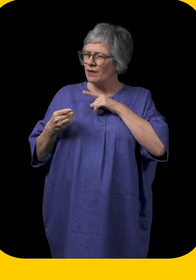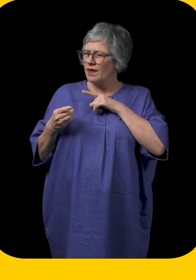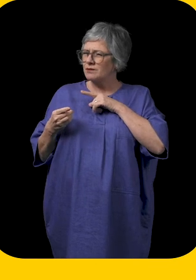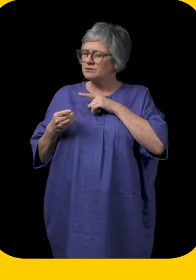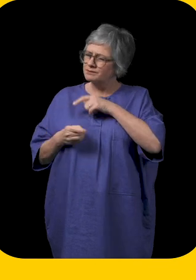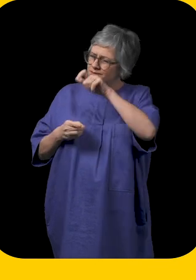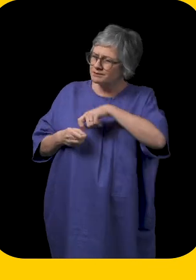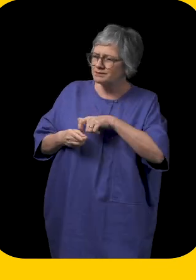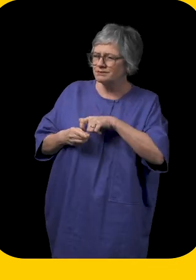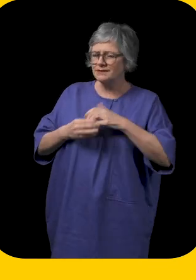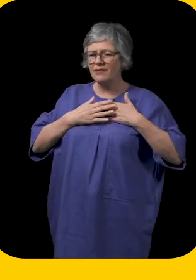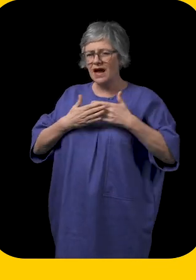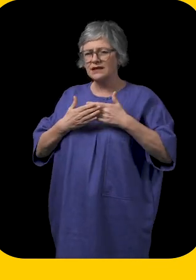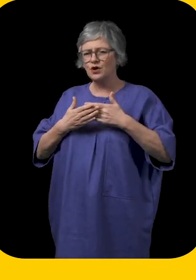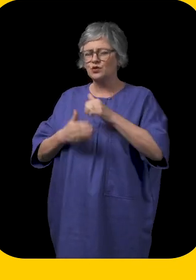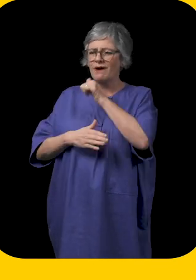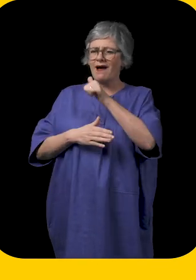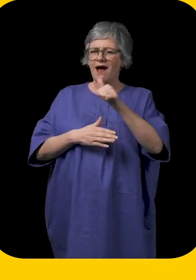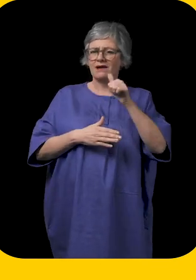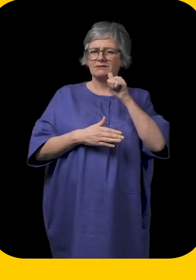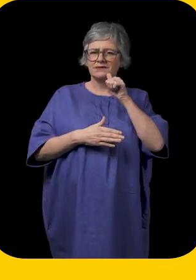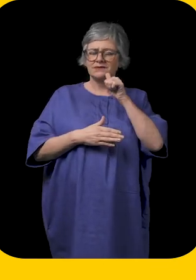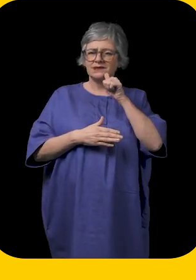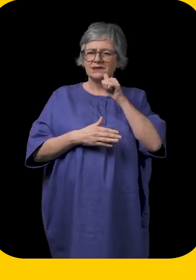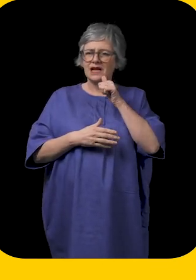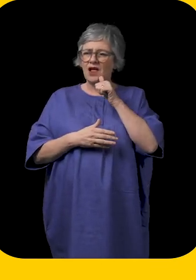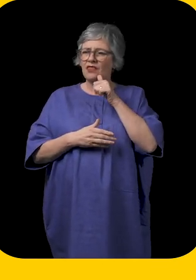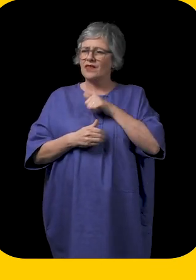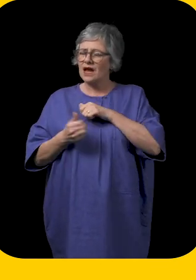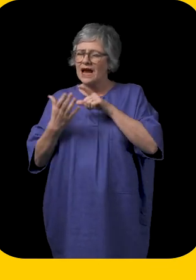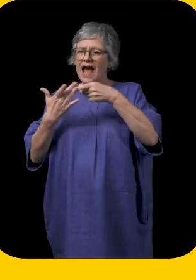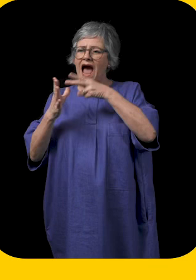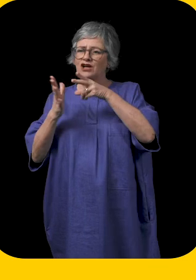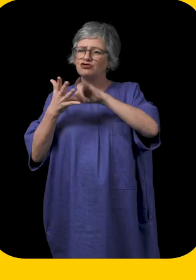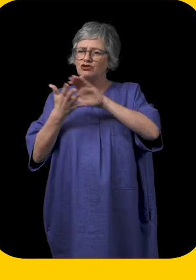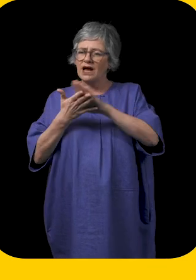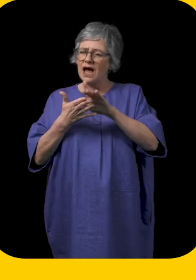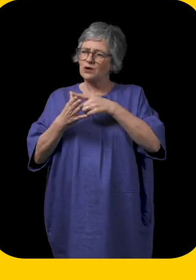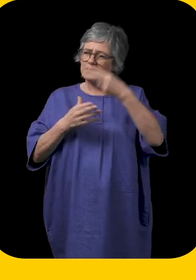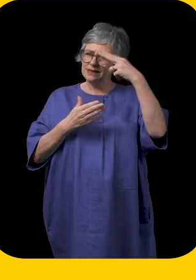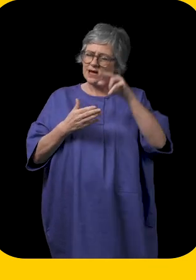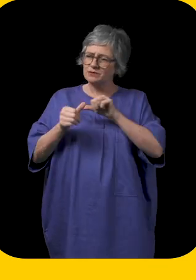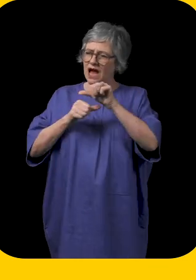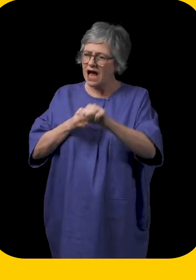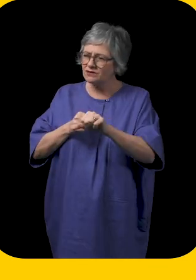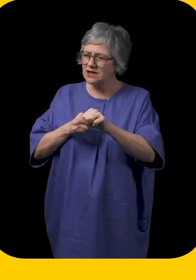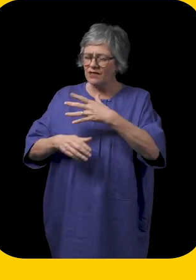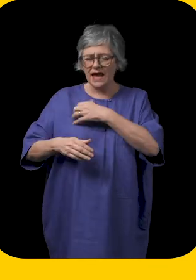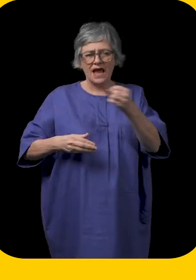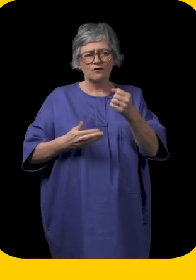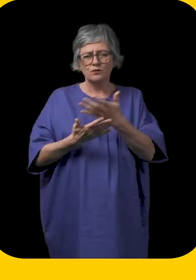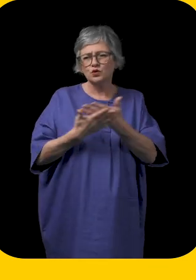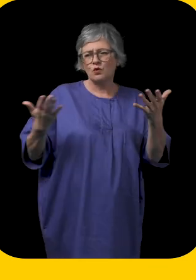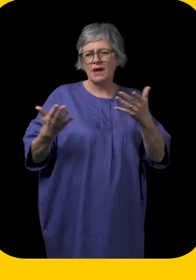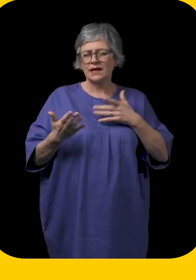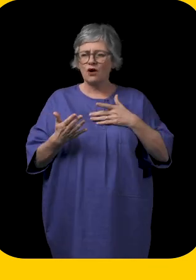so close to my heart, but also to aunt, the Aisha who came before me and who I am named after, the heroine of so many